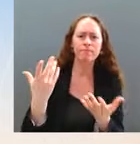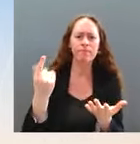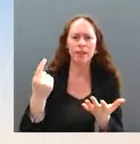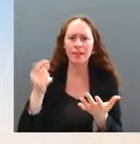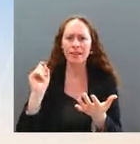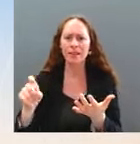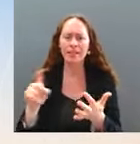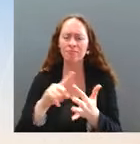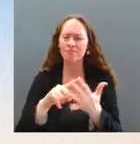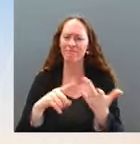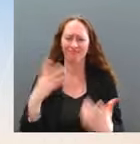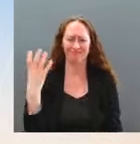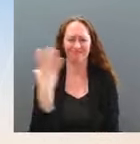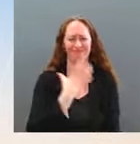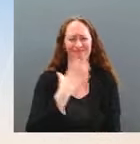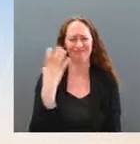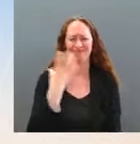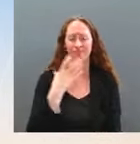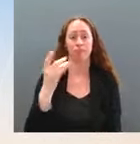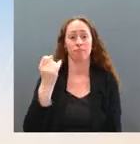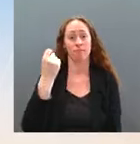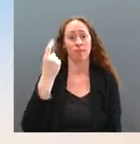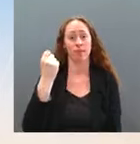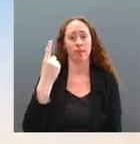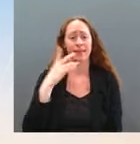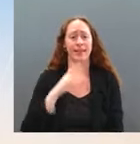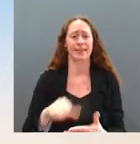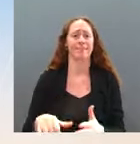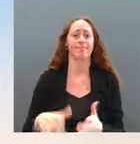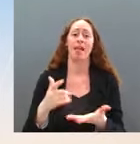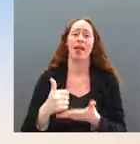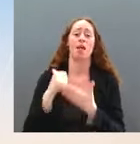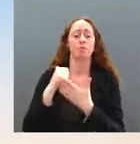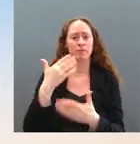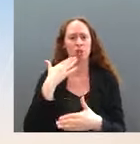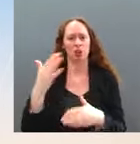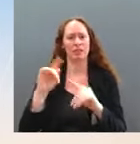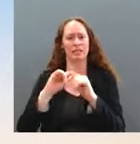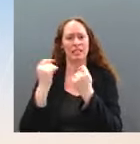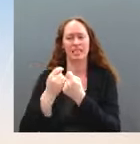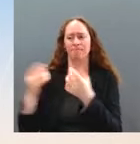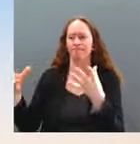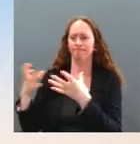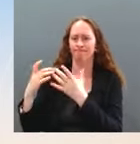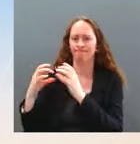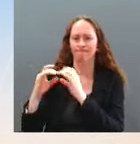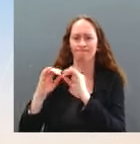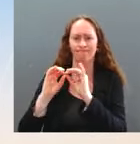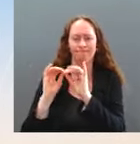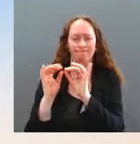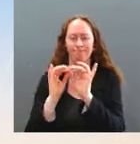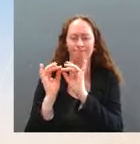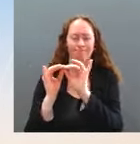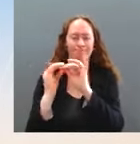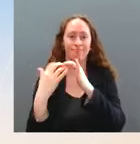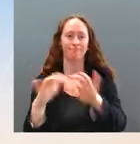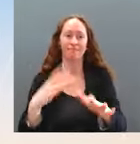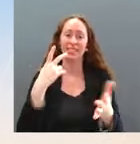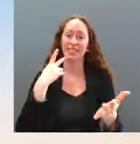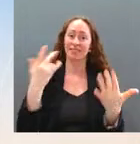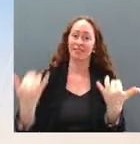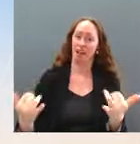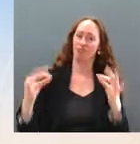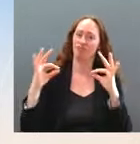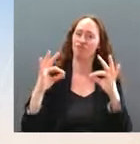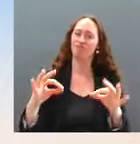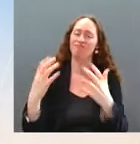to success. Also wanted to highlight that on UI data that was released today, as